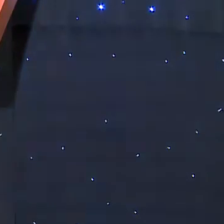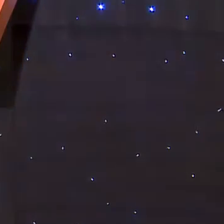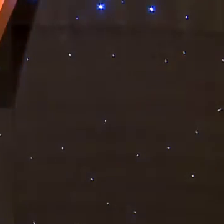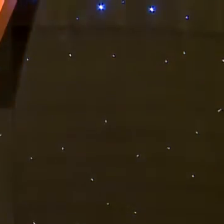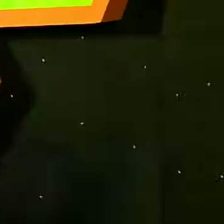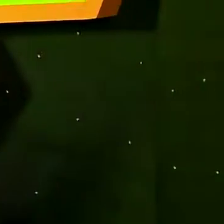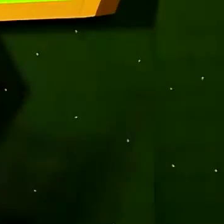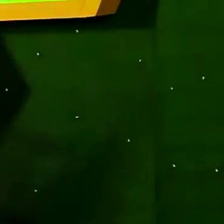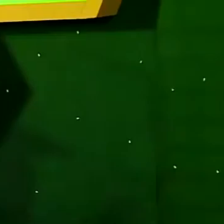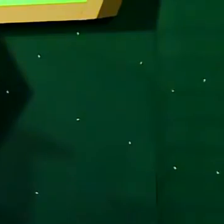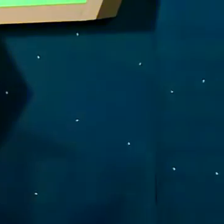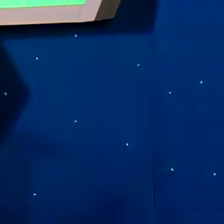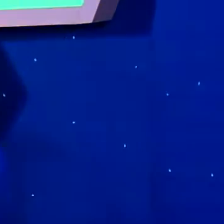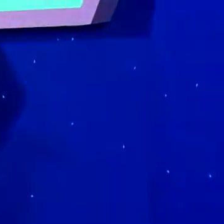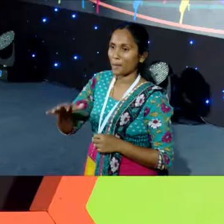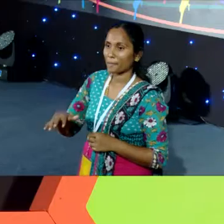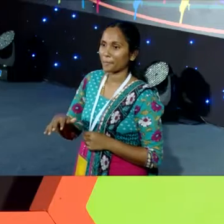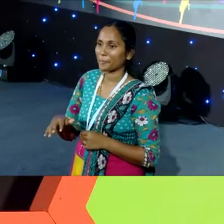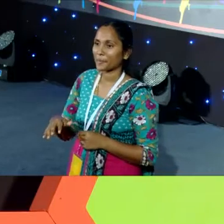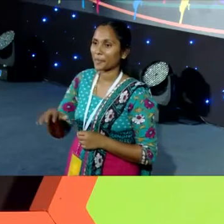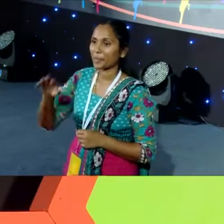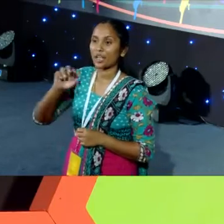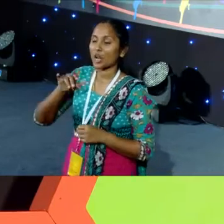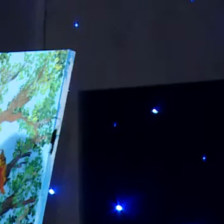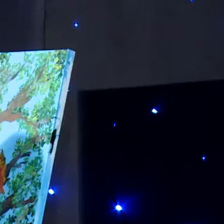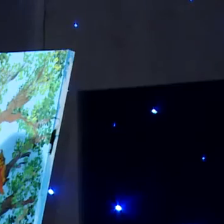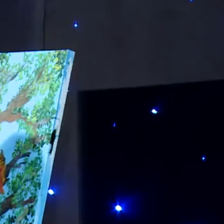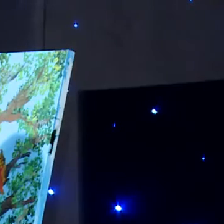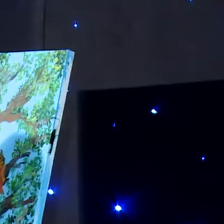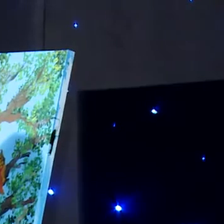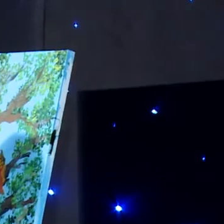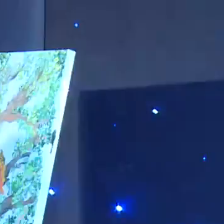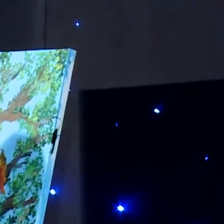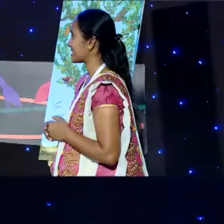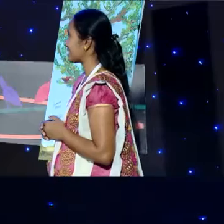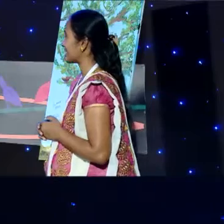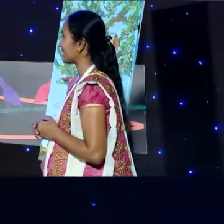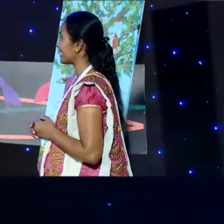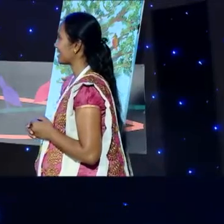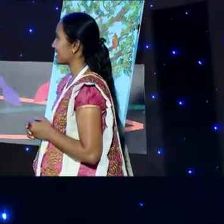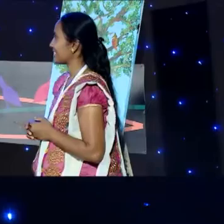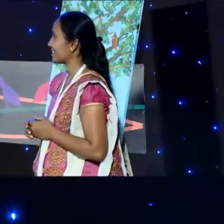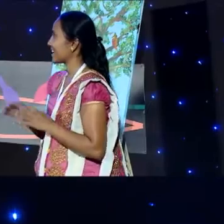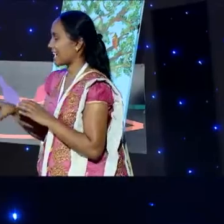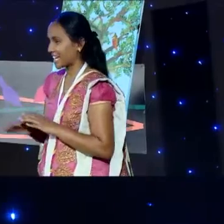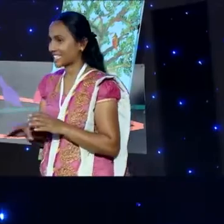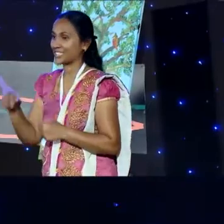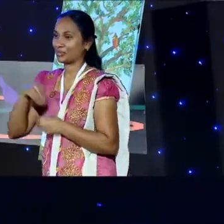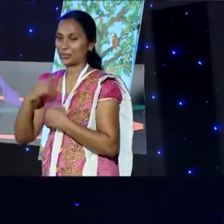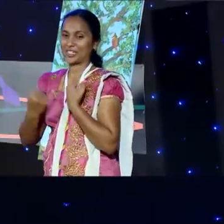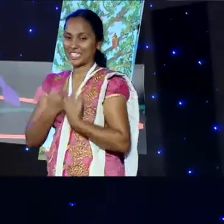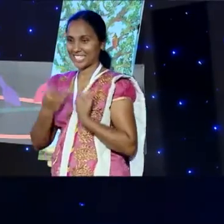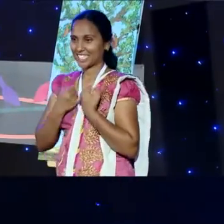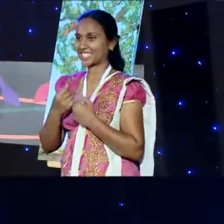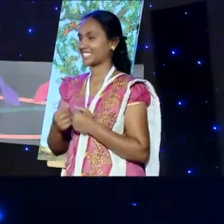Don't try and be normal. You're not. You're special. Human beings, lo and behold, are actually compassionate, kind, and